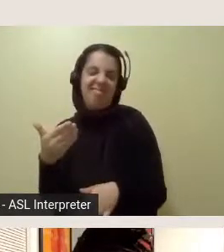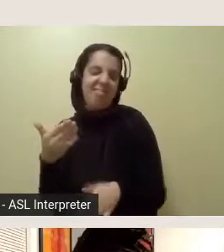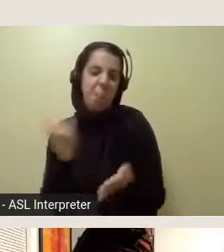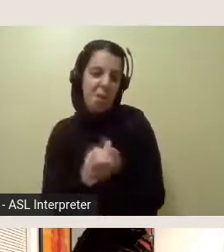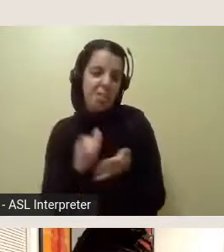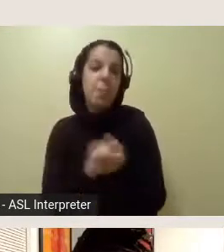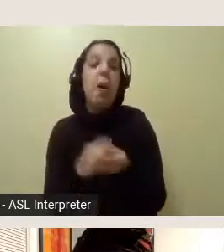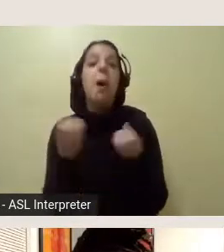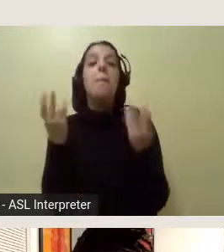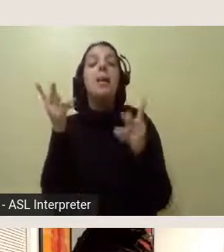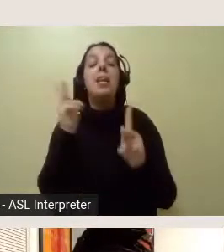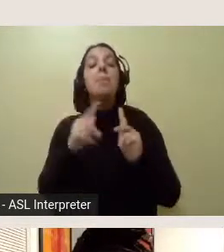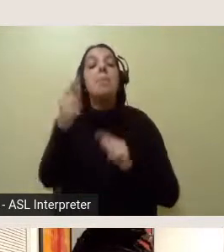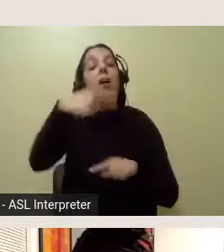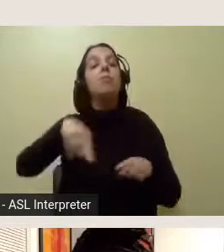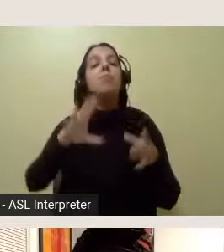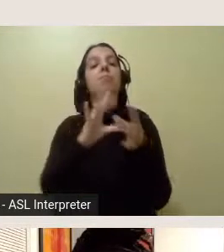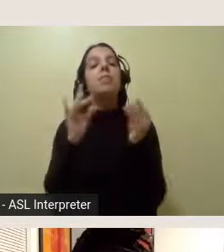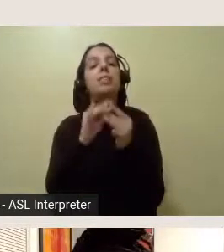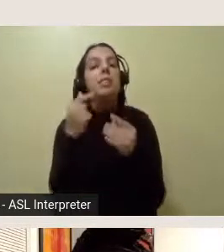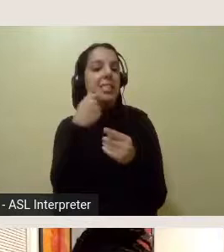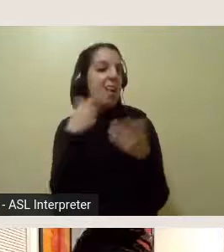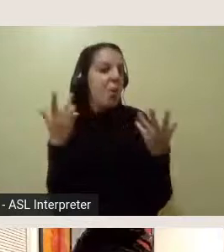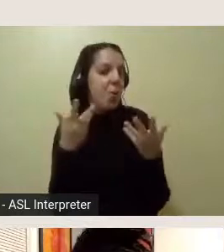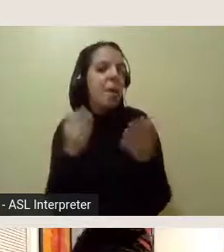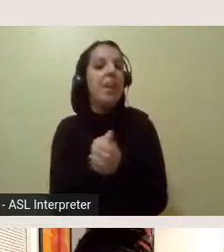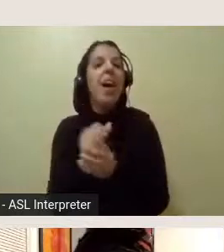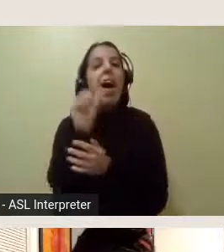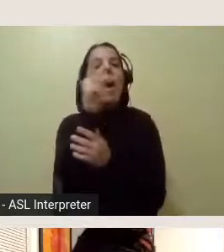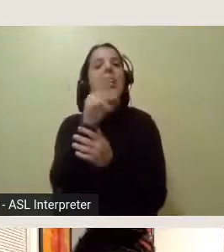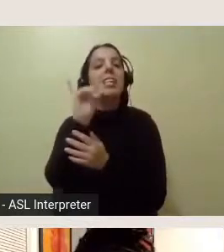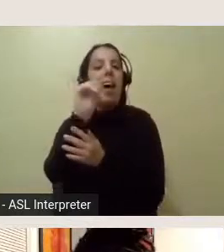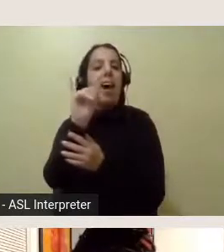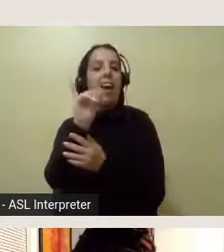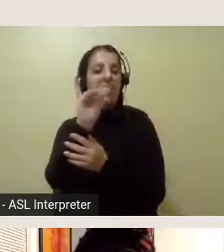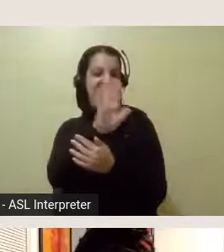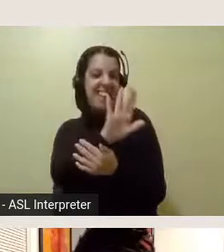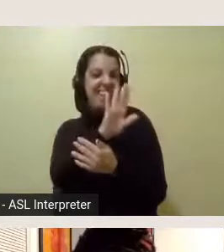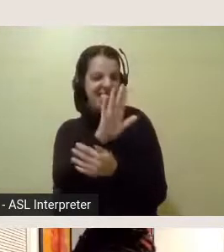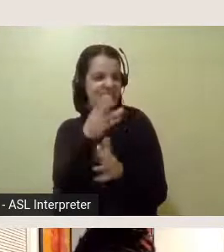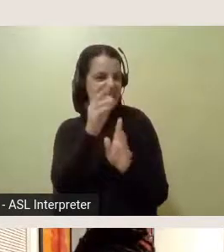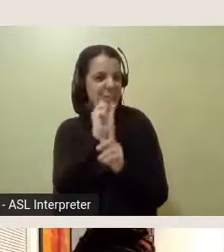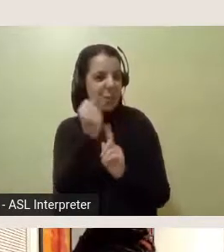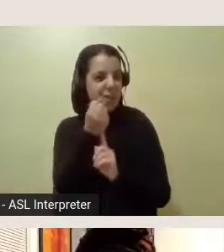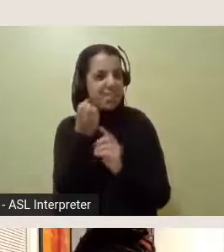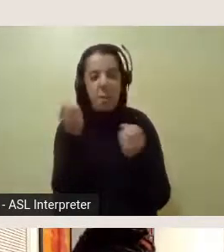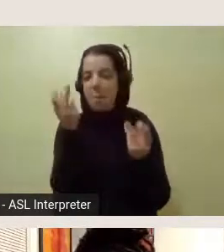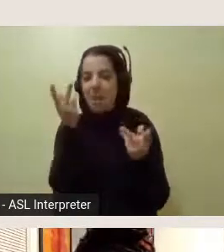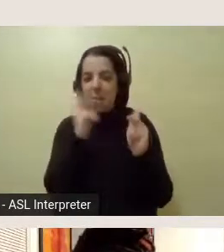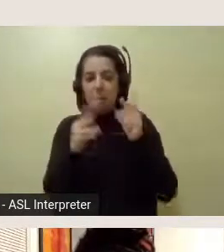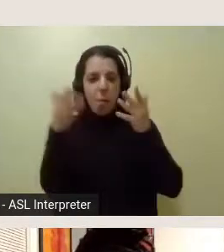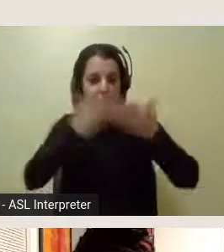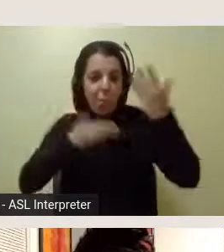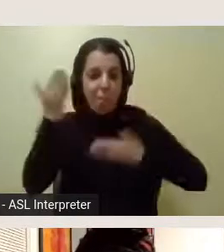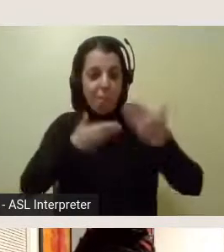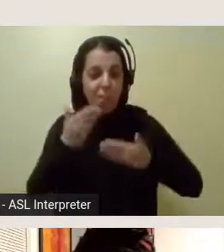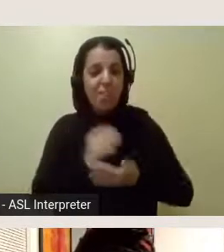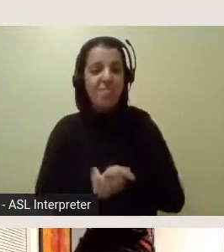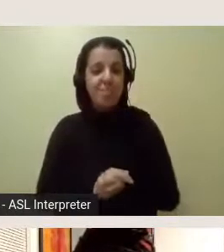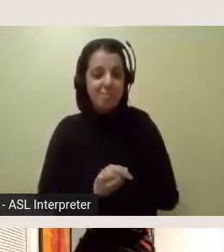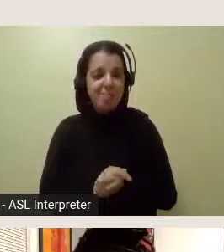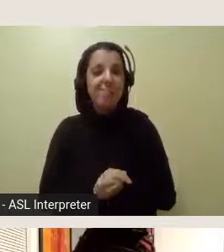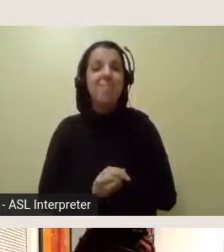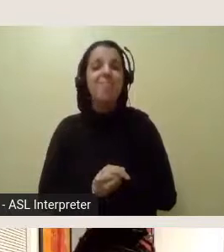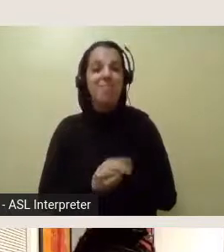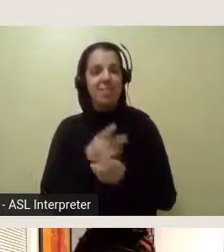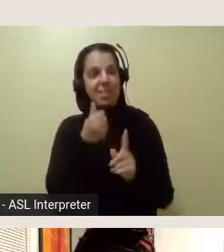Kai's case is not getting a lot of like, burn, you know what I mean? It's just like people don't know about this case. And I think because it was such a complicated